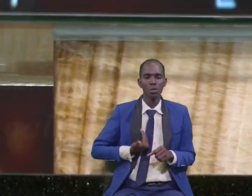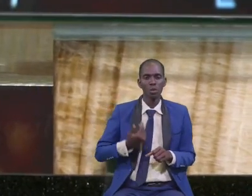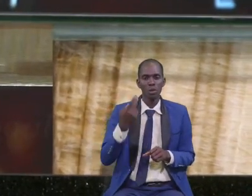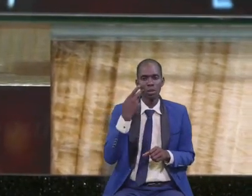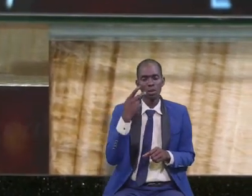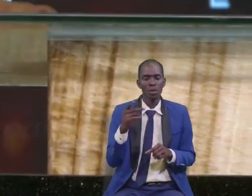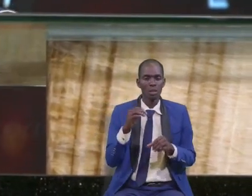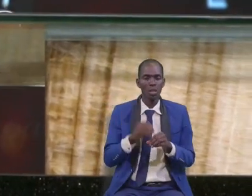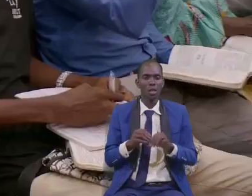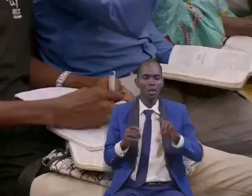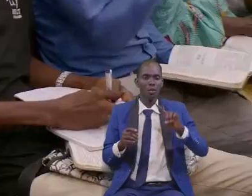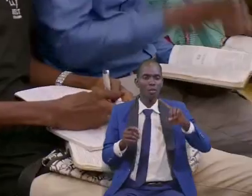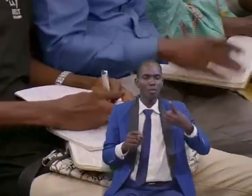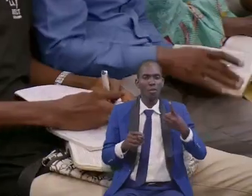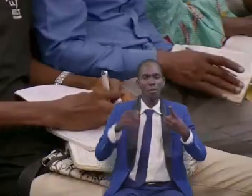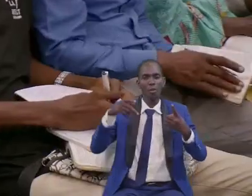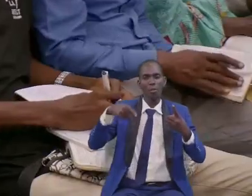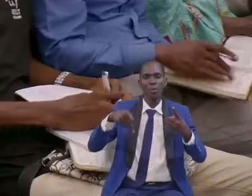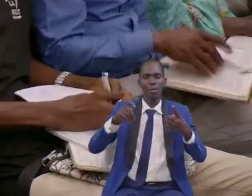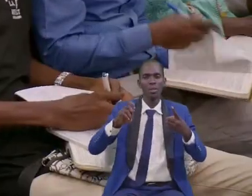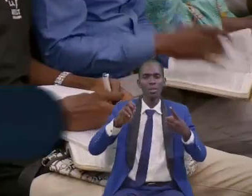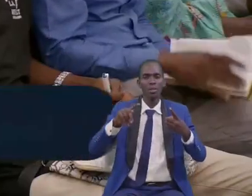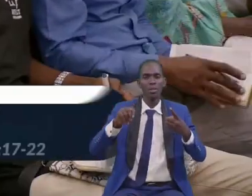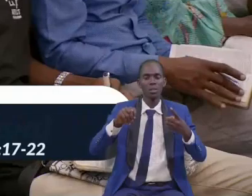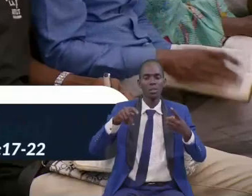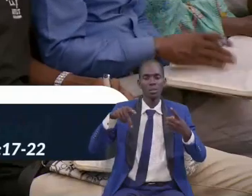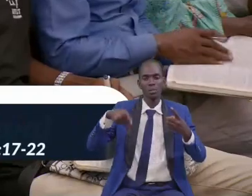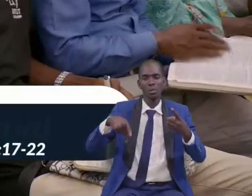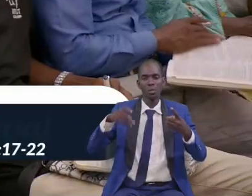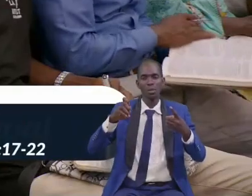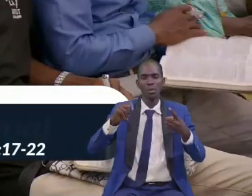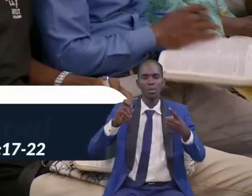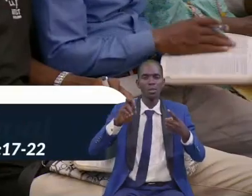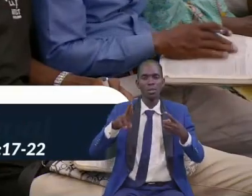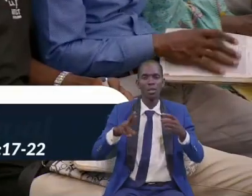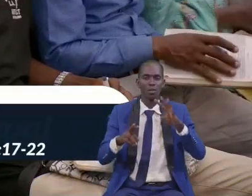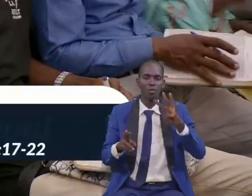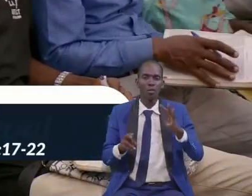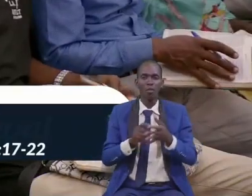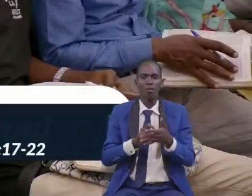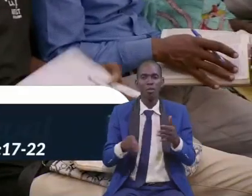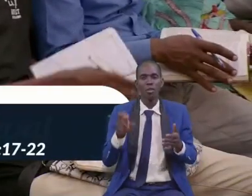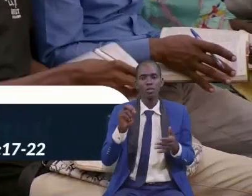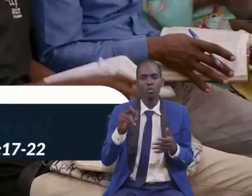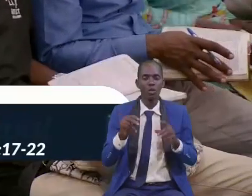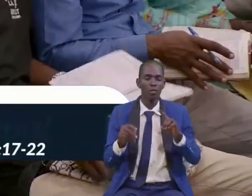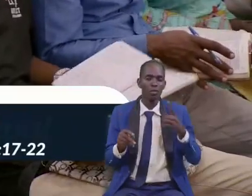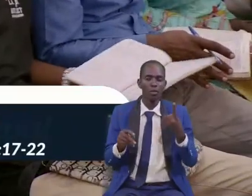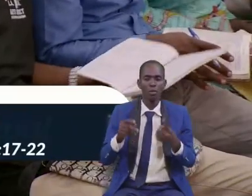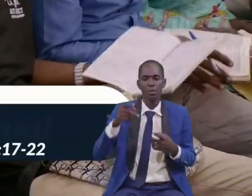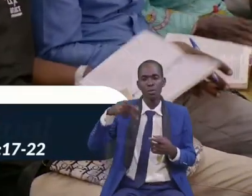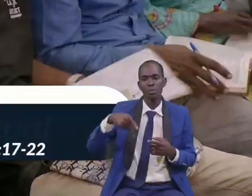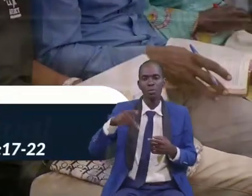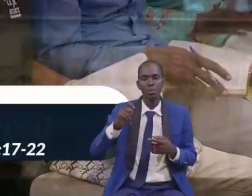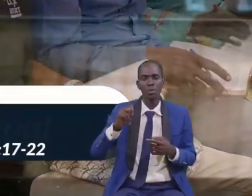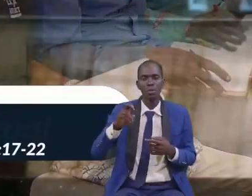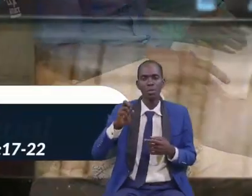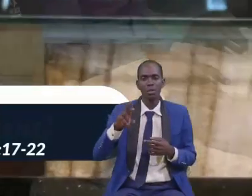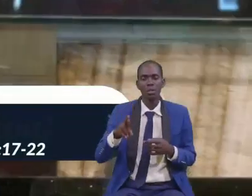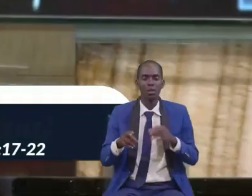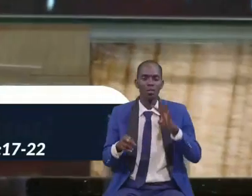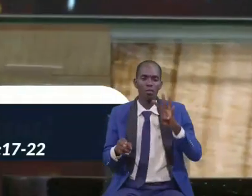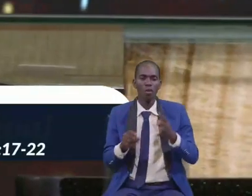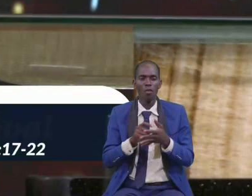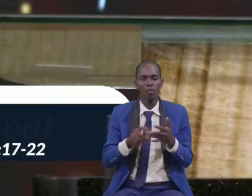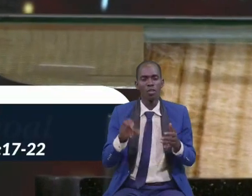4, 1 Peter chapter 4, and we're reading from verse 12. In 1 Peter chapter 4, verse 12, beloved,